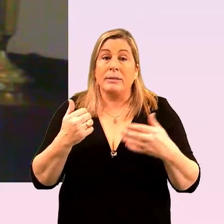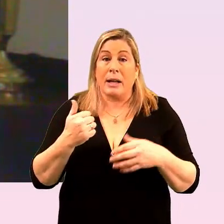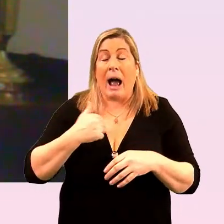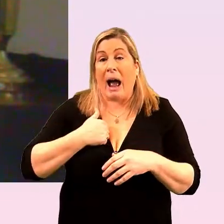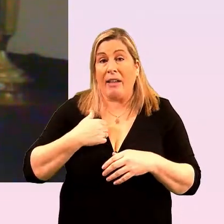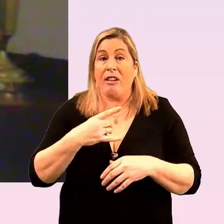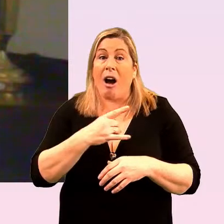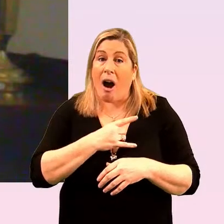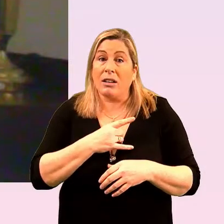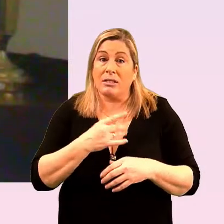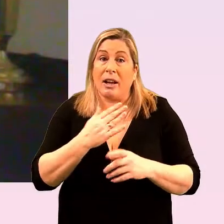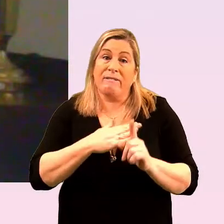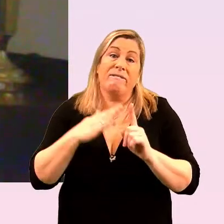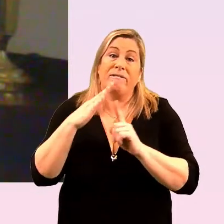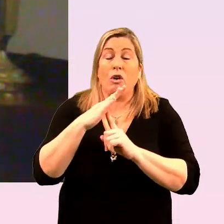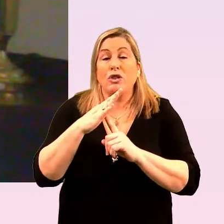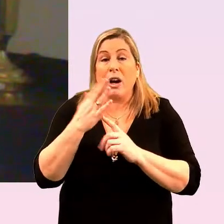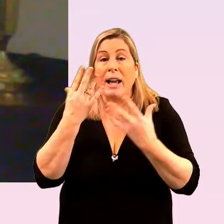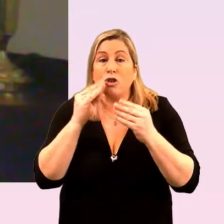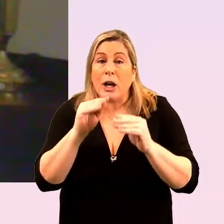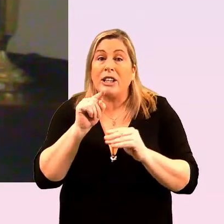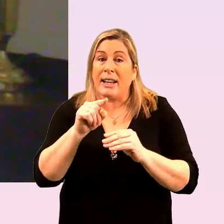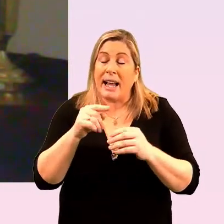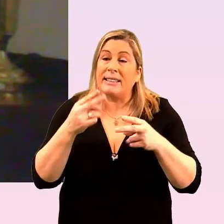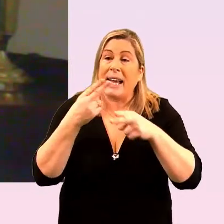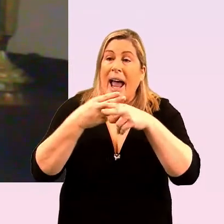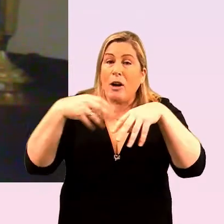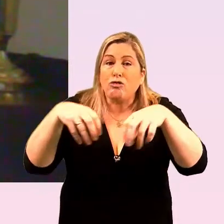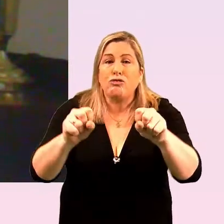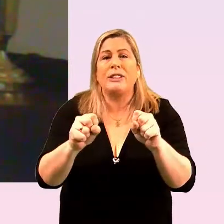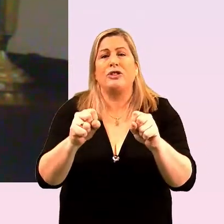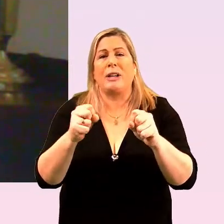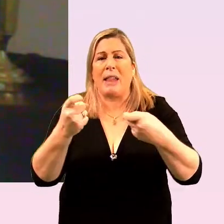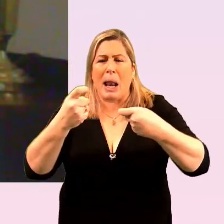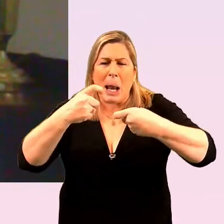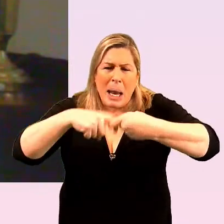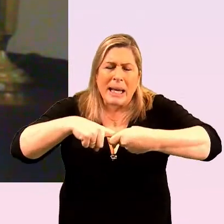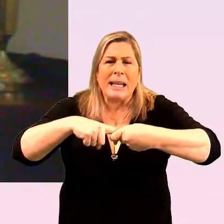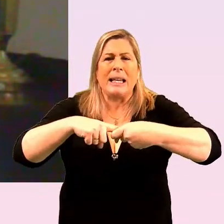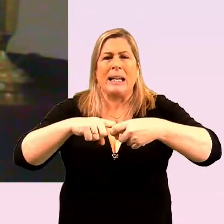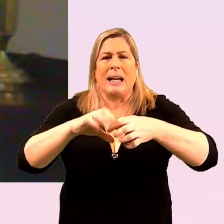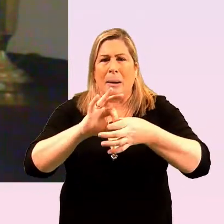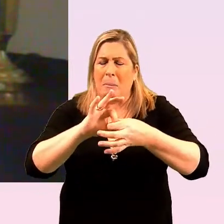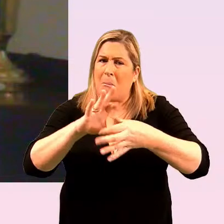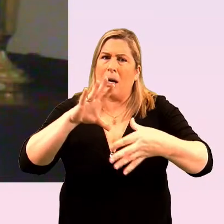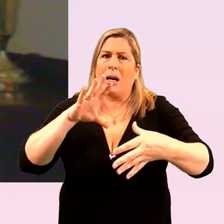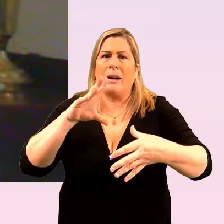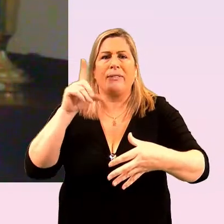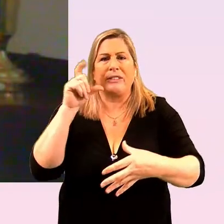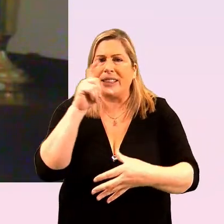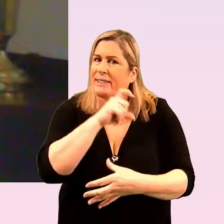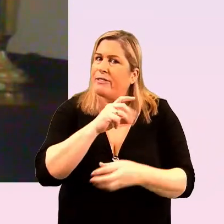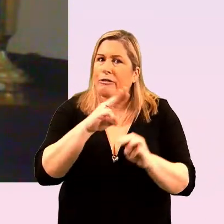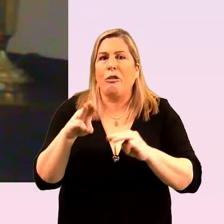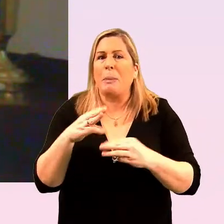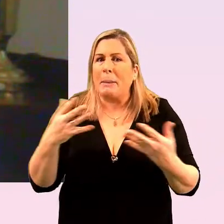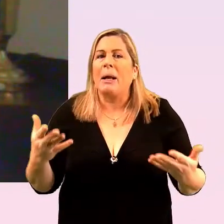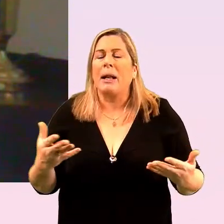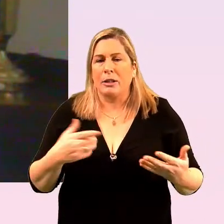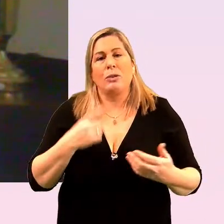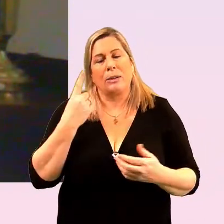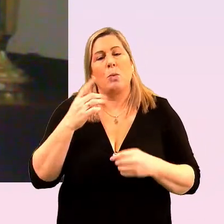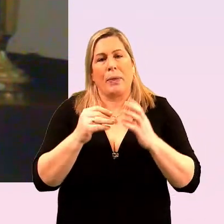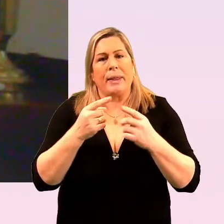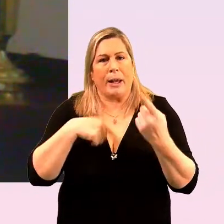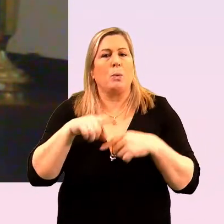further education, and that outreach and that link, I think, has been very difficult for people. So that was one of the things that we had to